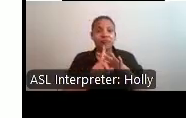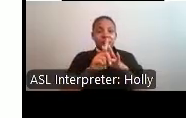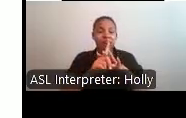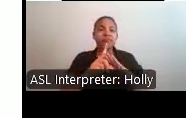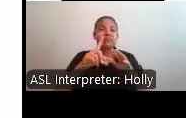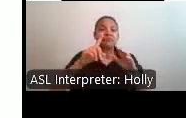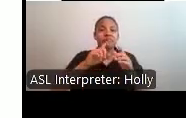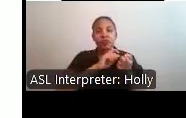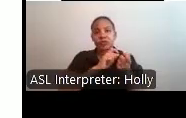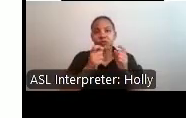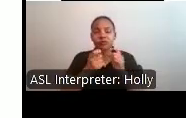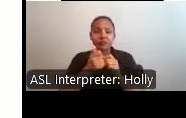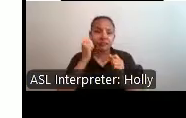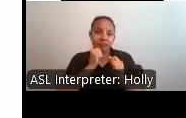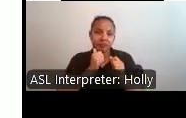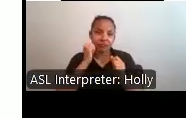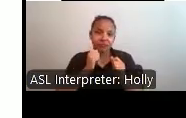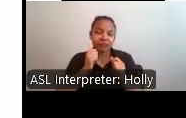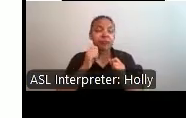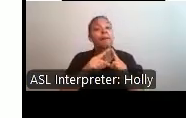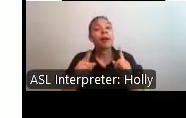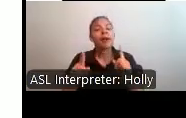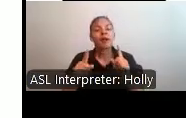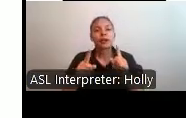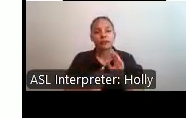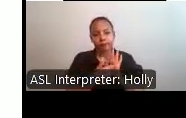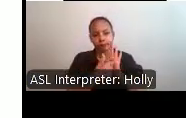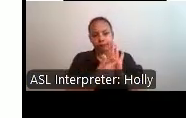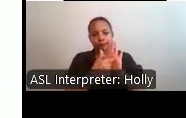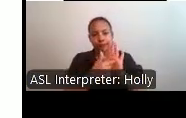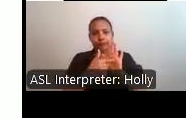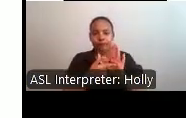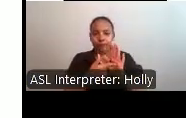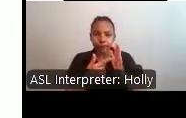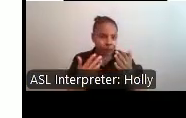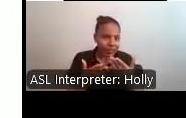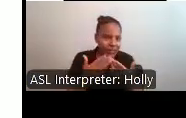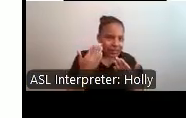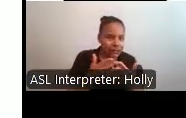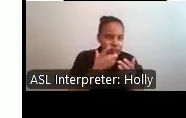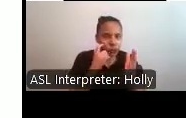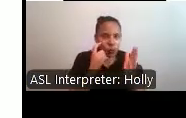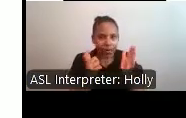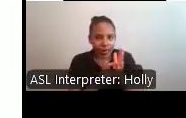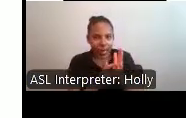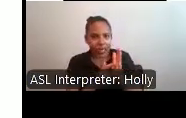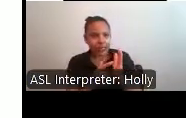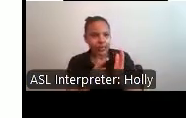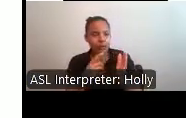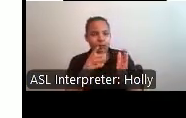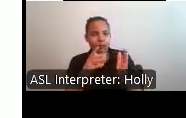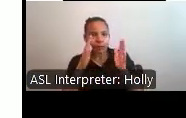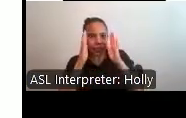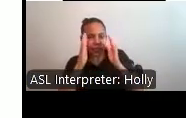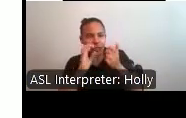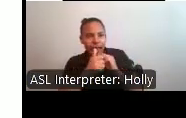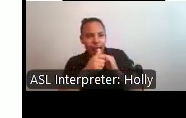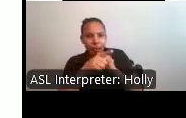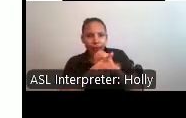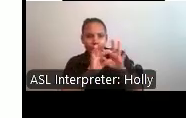these signs aren't always verbalized. You might not hear someone say they're anxious or